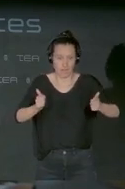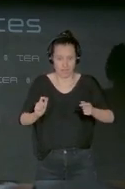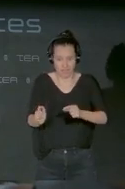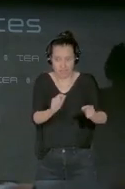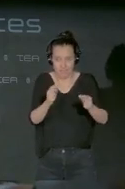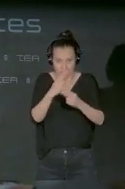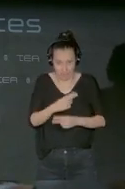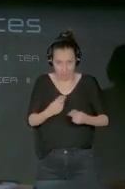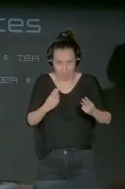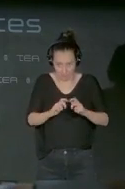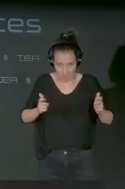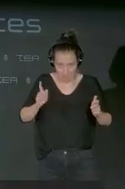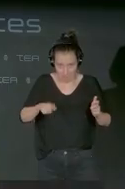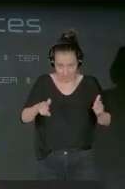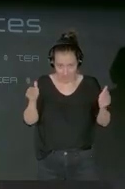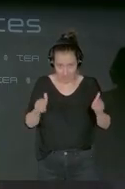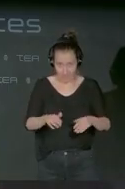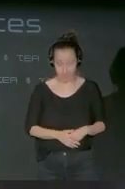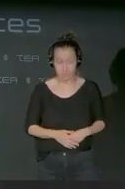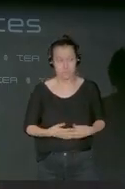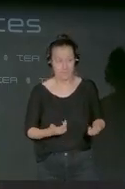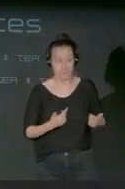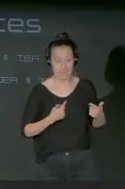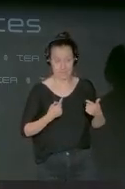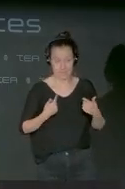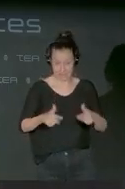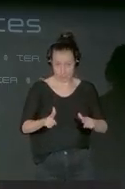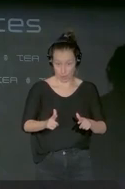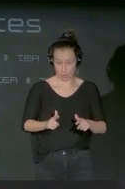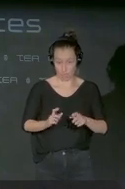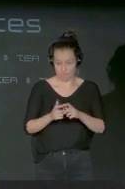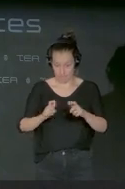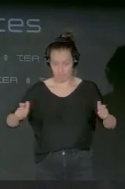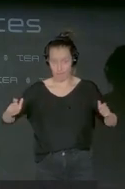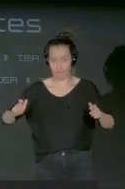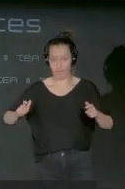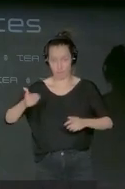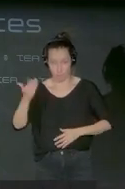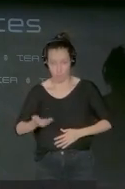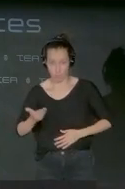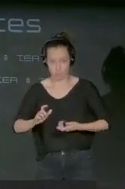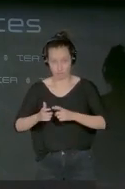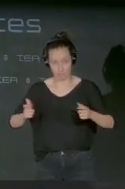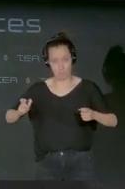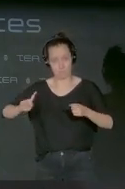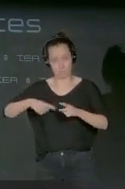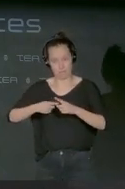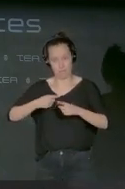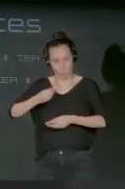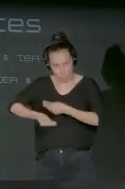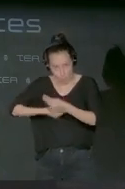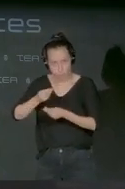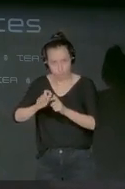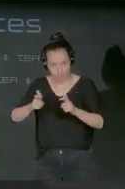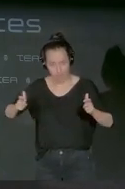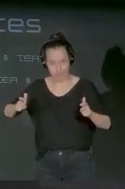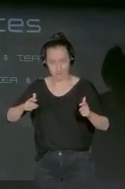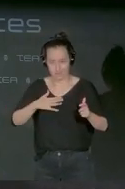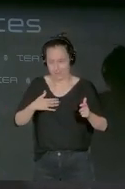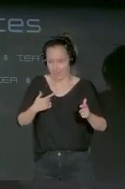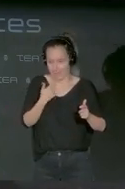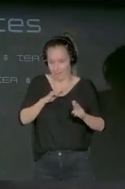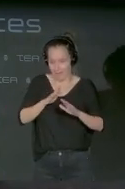El sector ha ido creciendo, el consumo ha ido creciendo, la relevancia económica ha ido creciendo y les lleva a